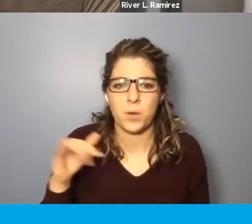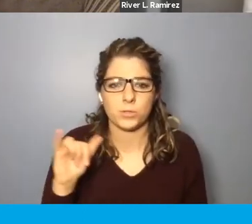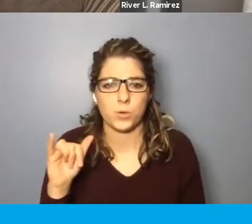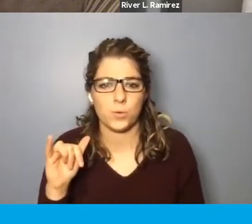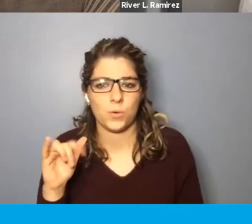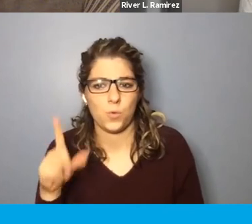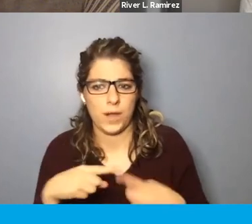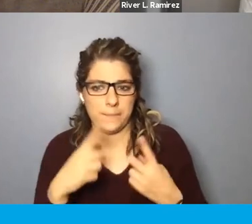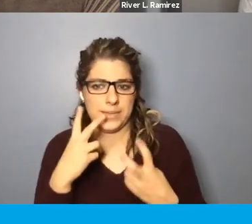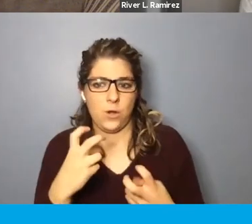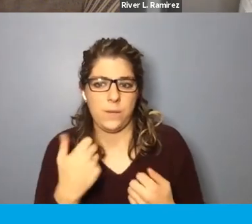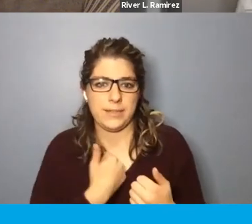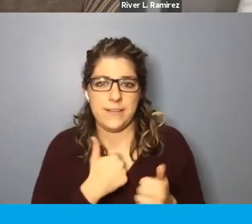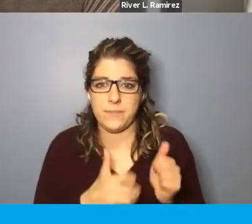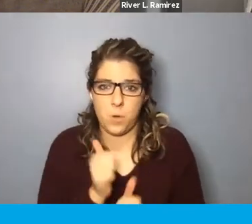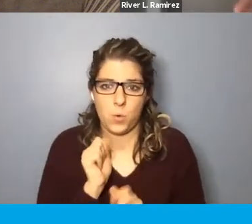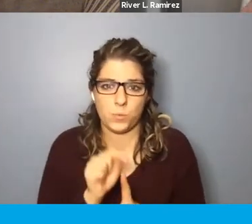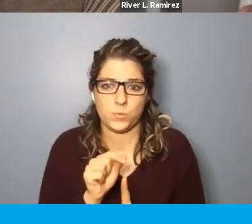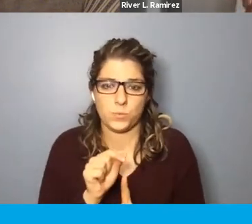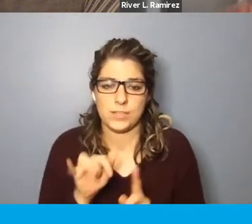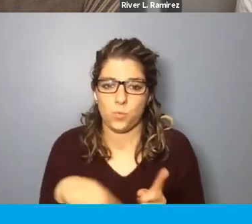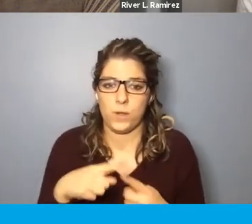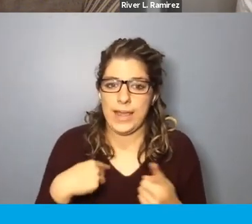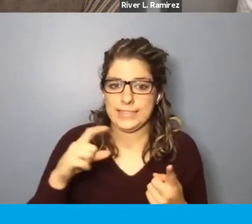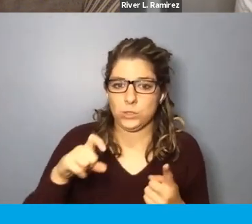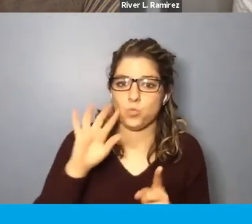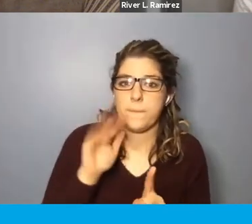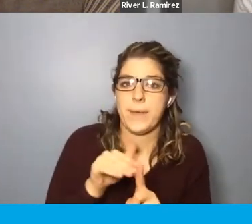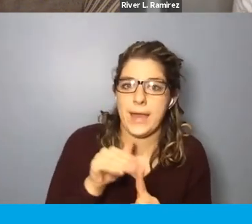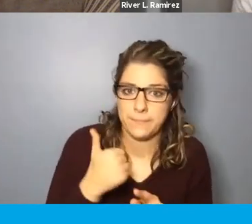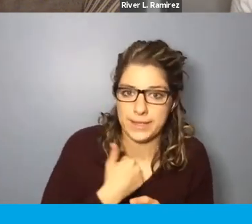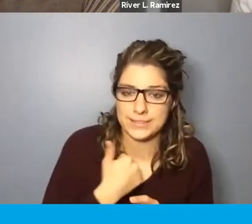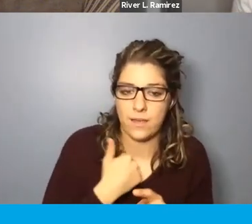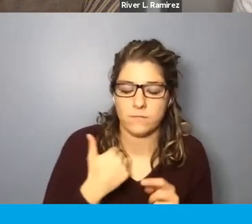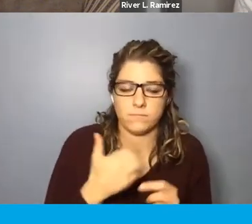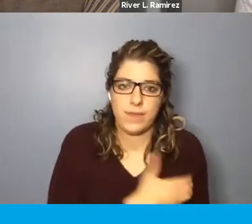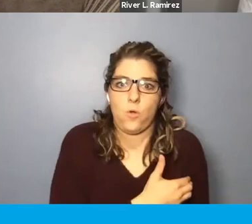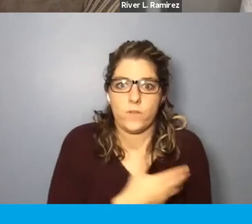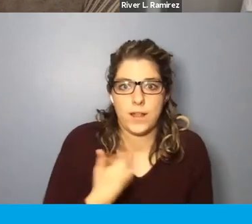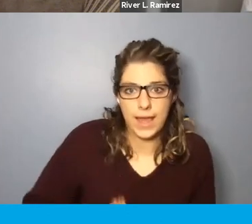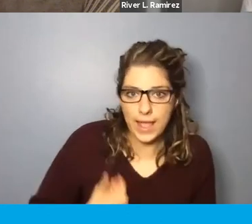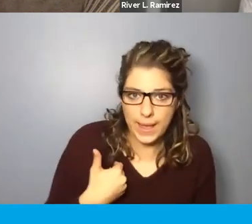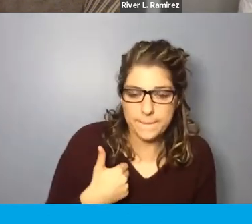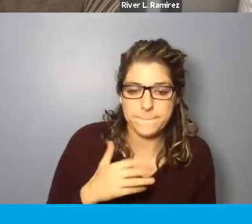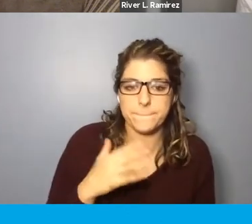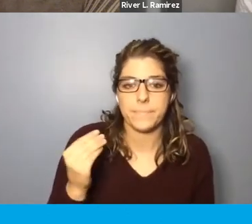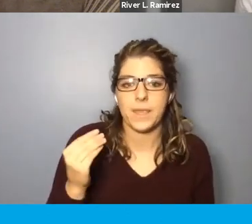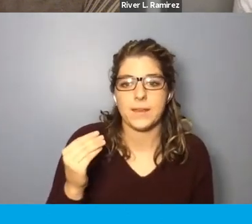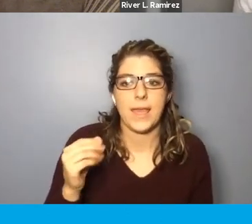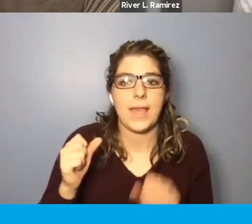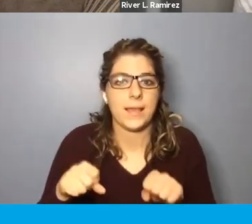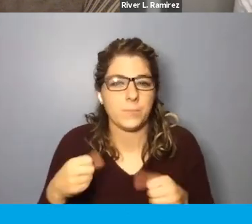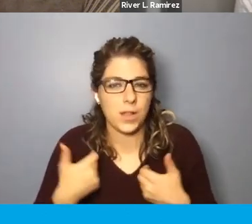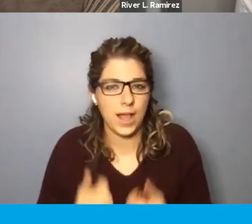when I'm doubting myself the most is when I need to remind myself how powerful I am and how able I